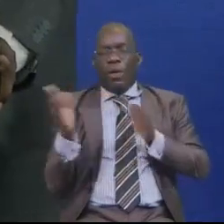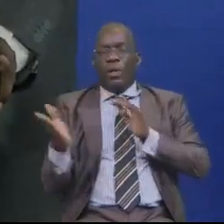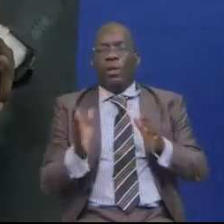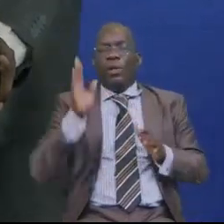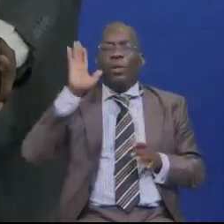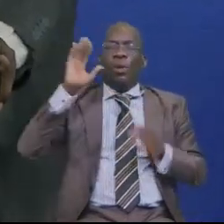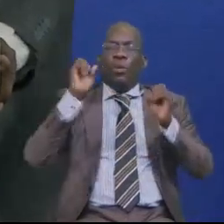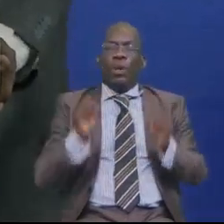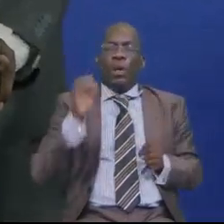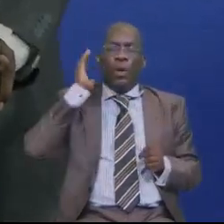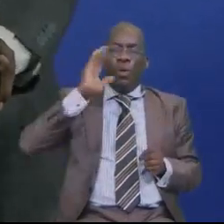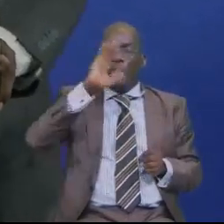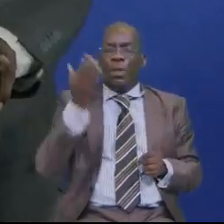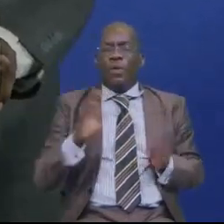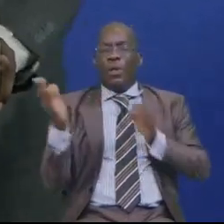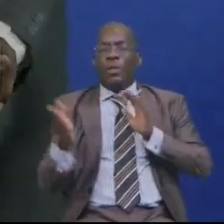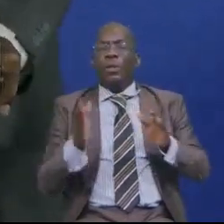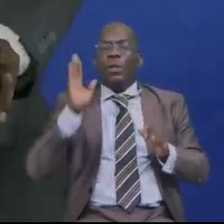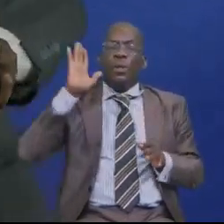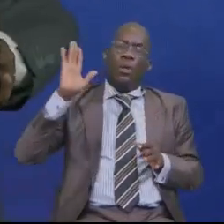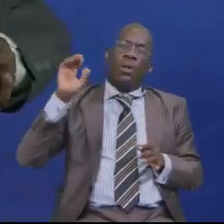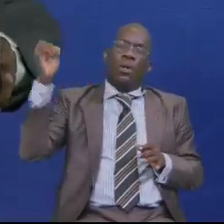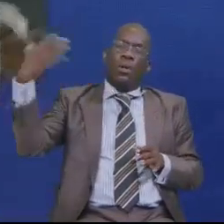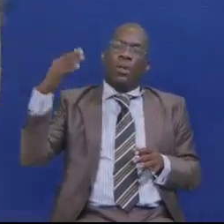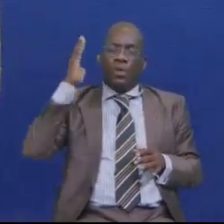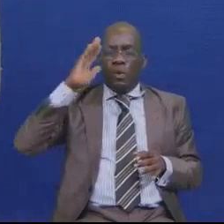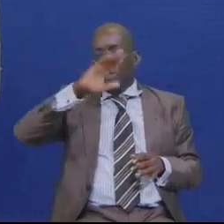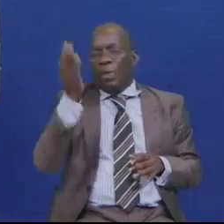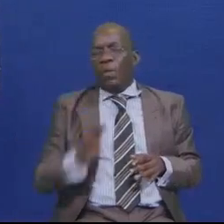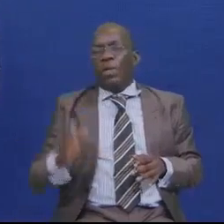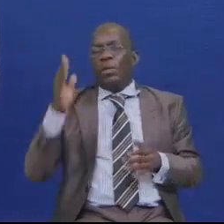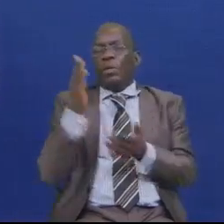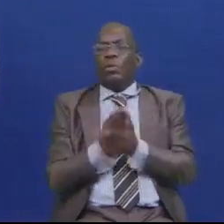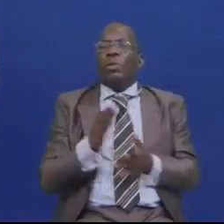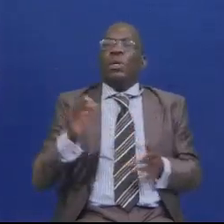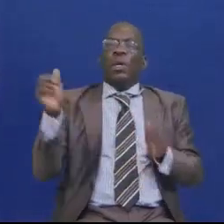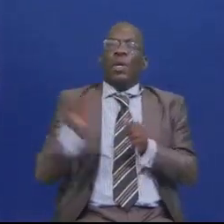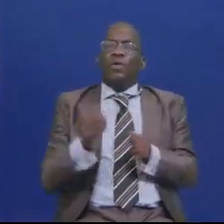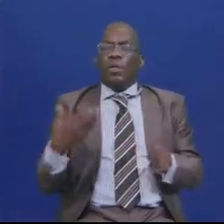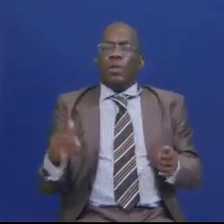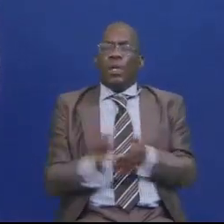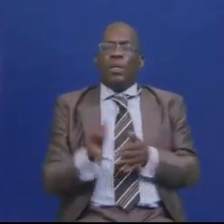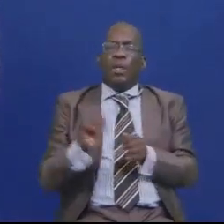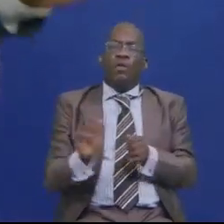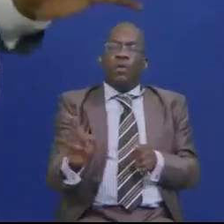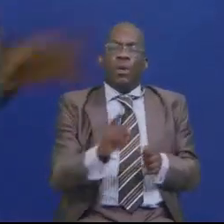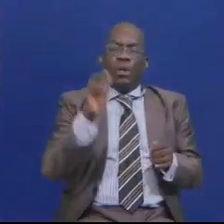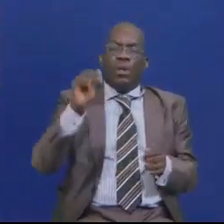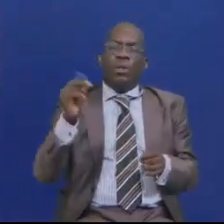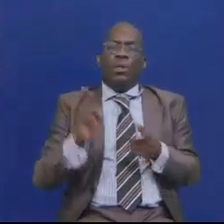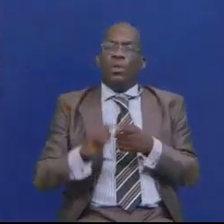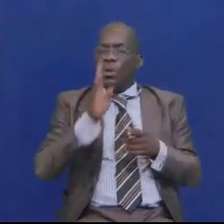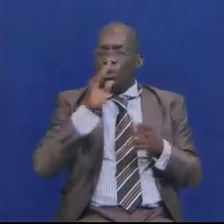never leave, and your grace will never drop, and that everything everyone needs to be